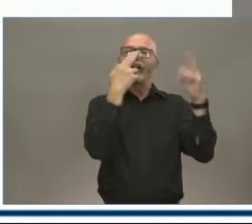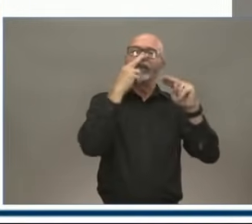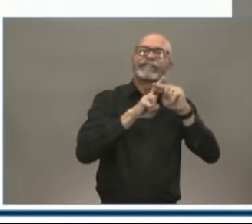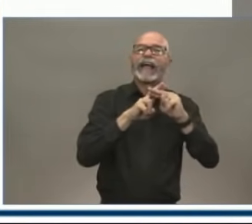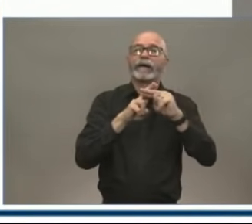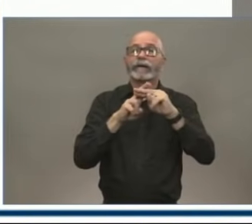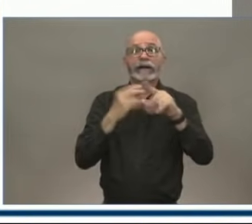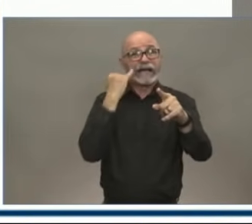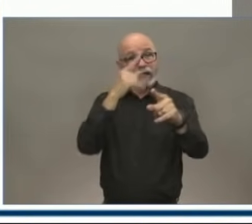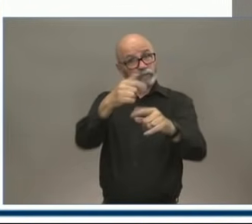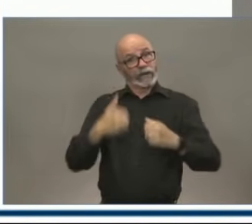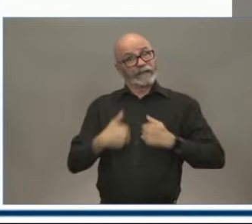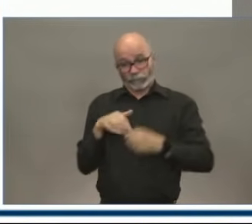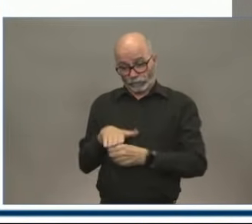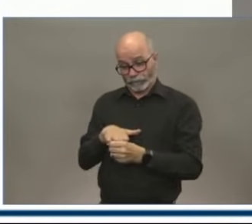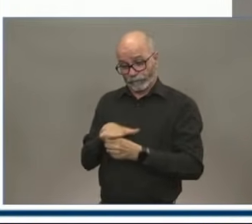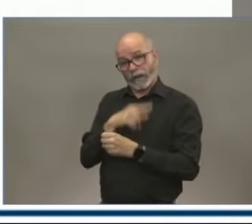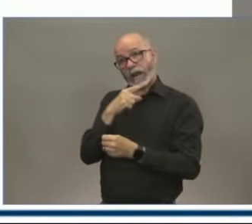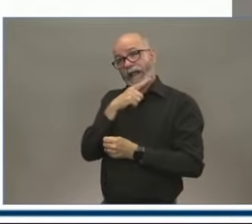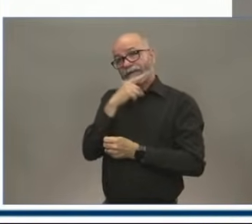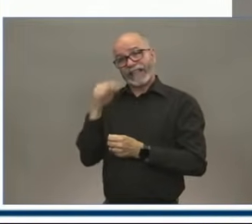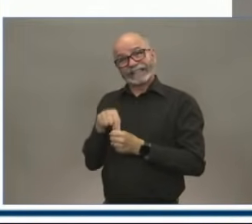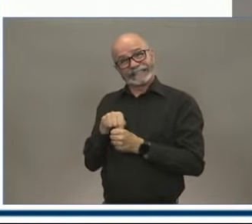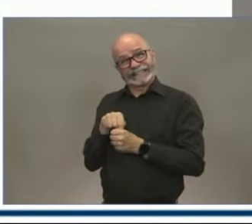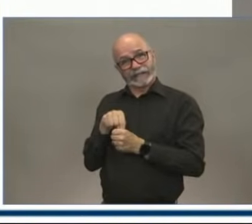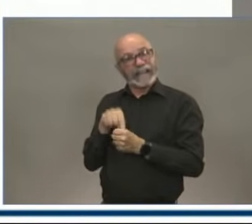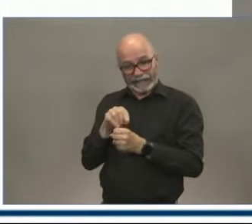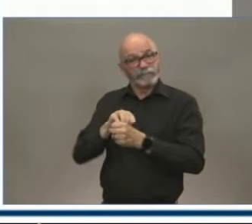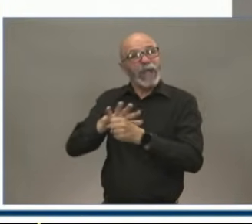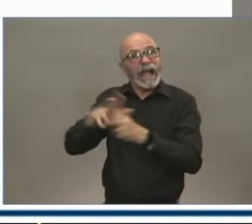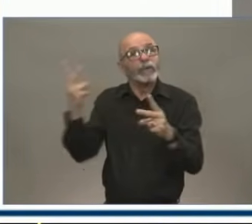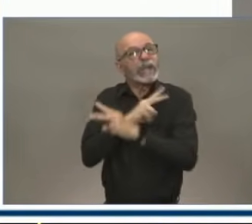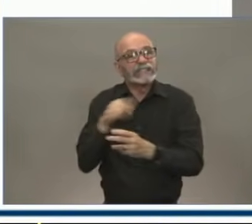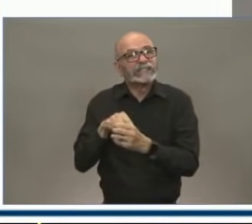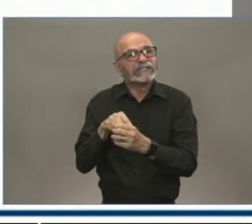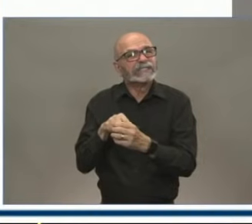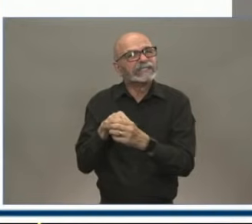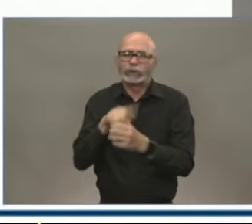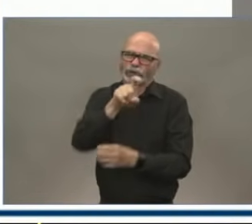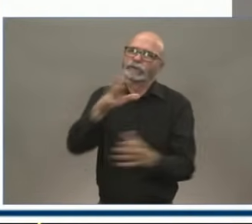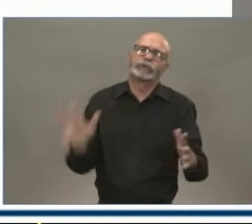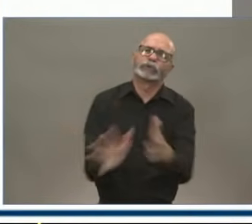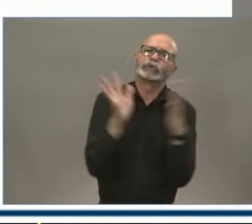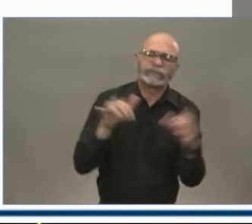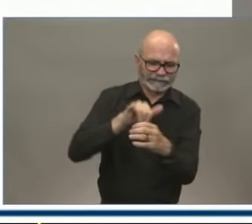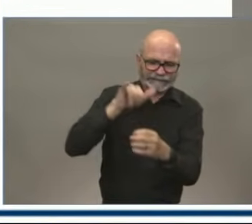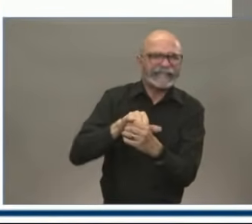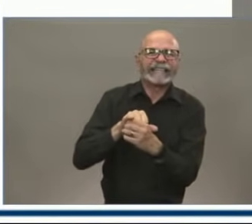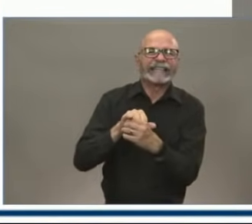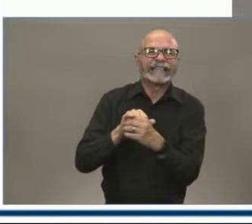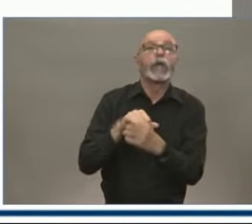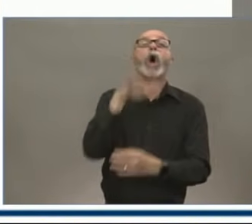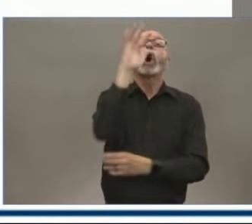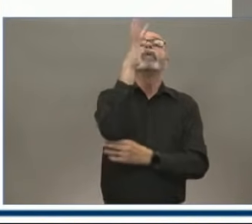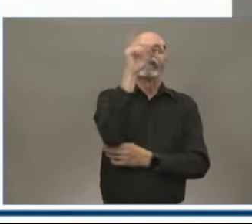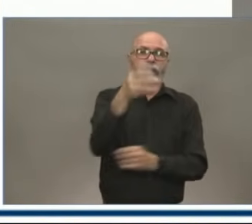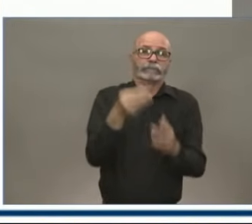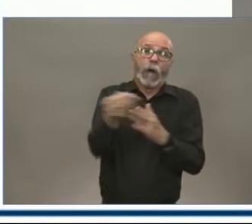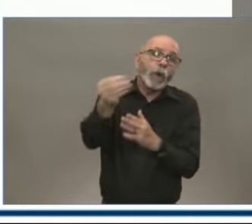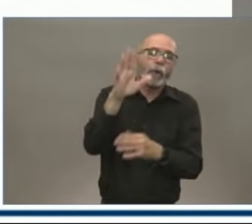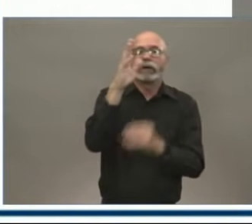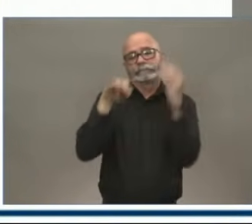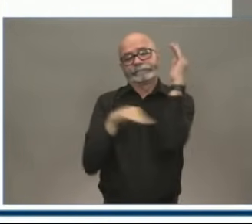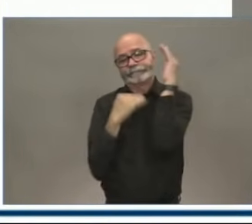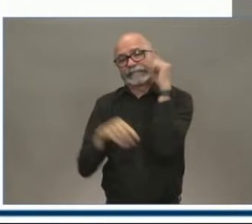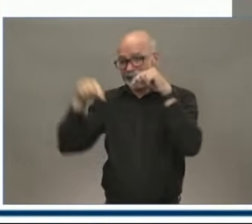Halifax areas, you need to stay within those areas and get a Christmas tree another way. I've even heard a story about people were overheard saying,